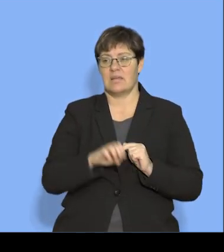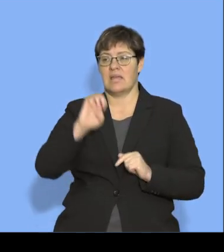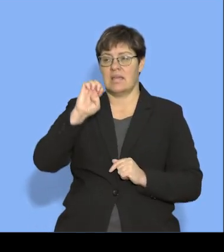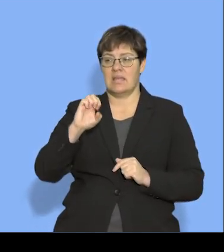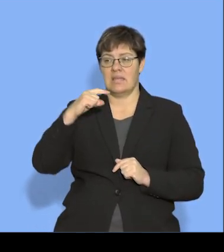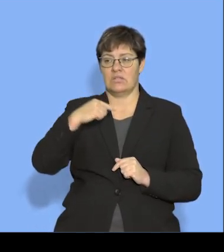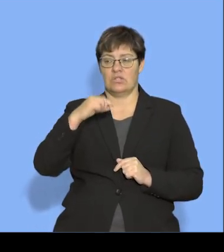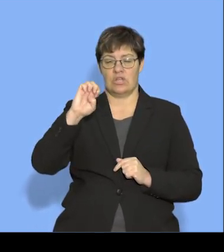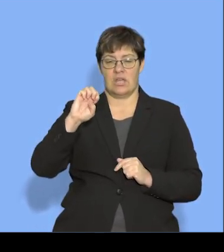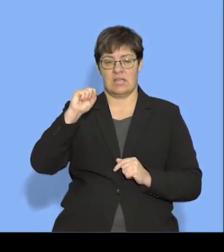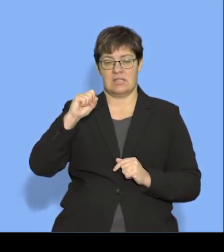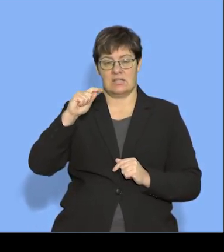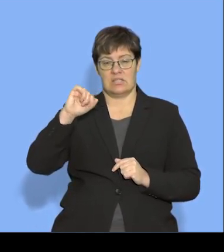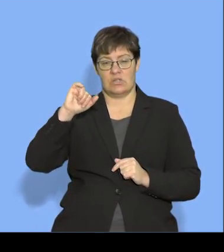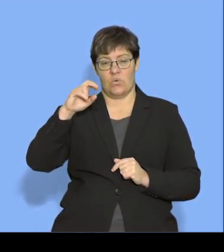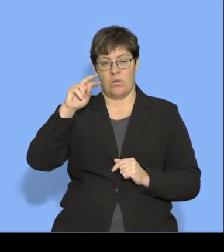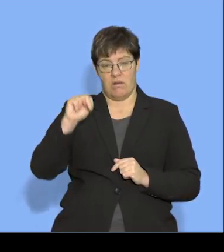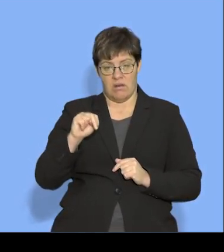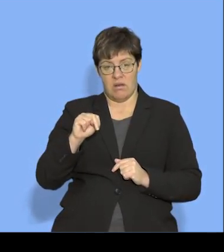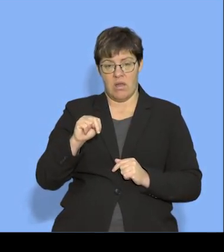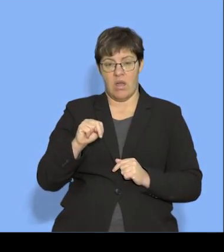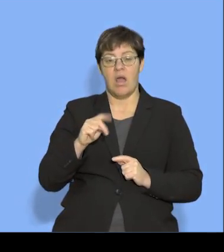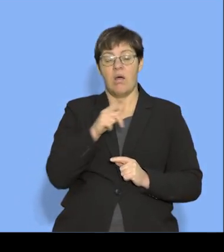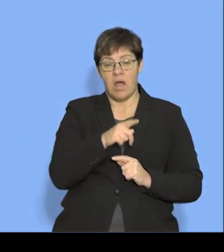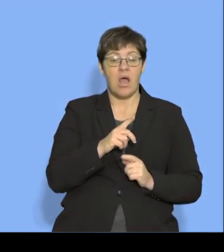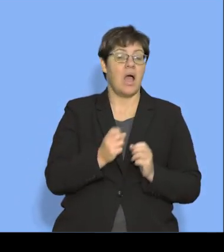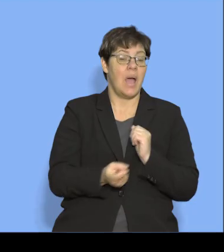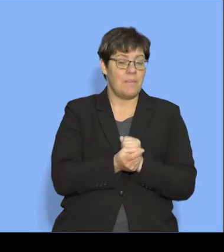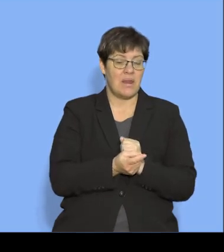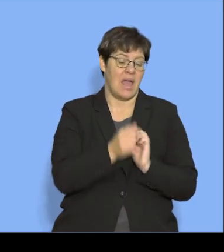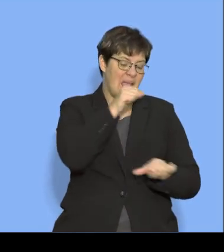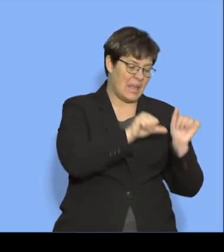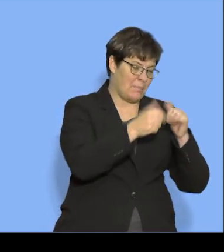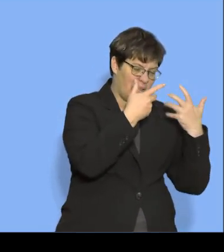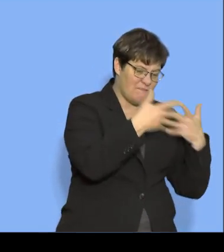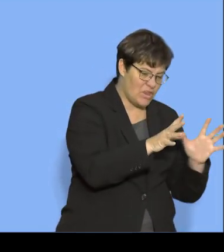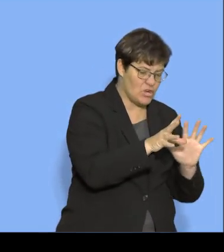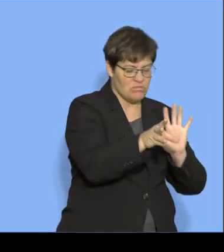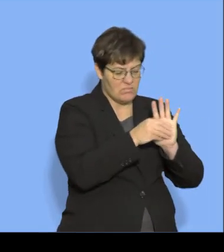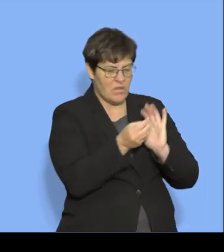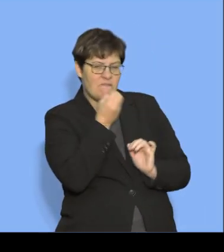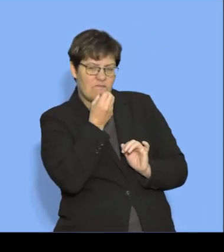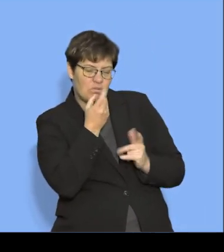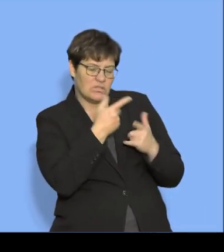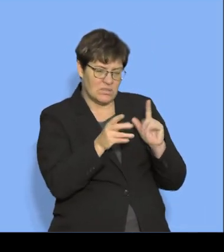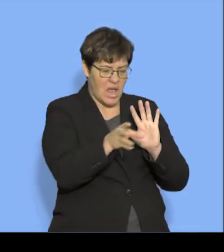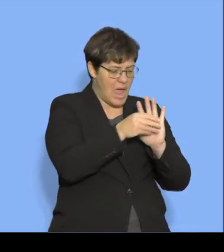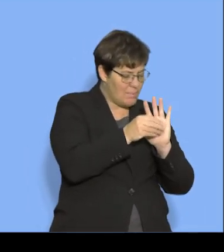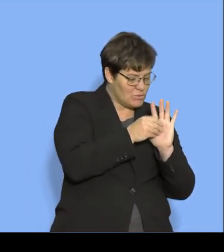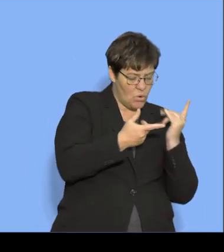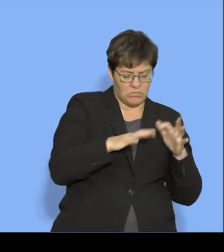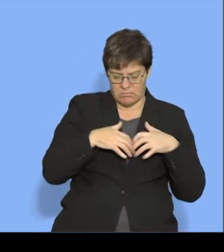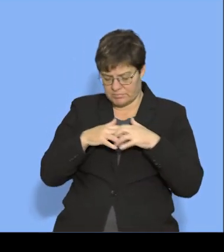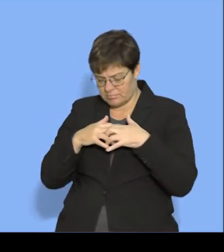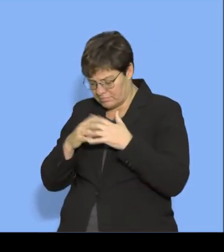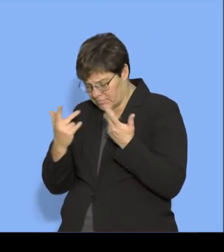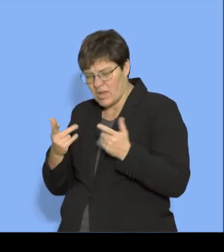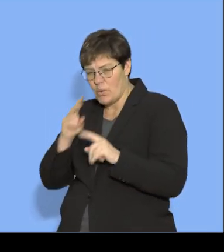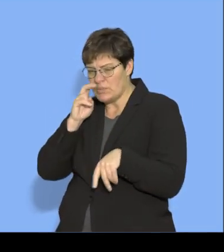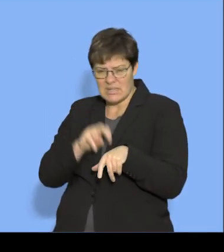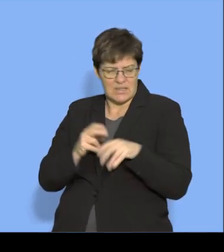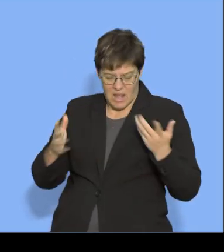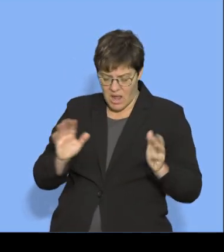Finally, the process of egestion. All of the process of digestion has occurred. The chemical breakdown of food has occurred. We've